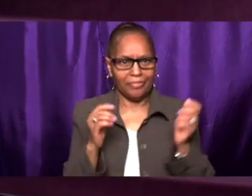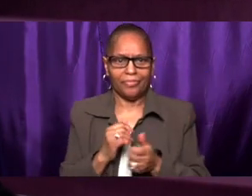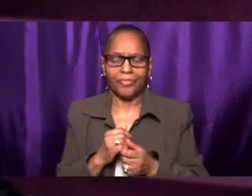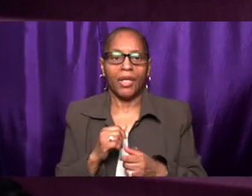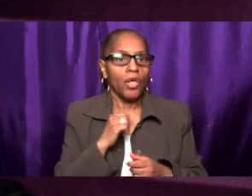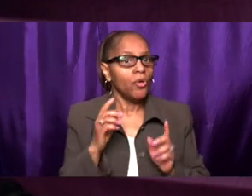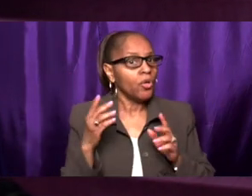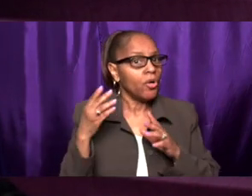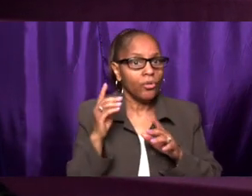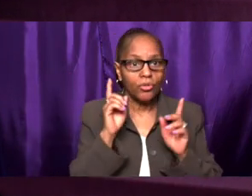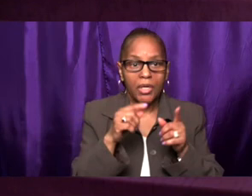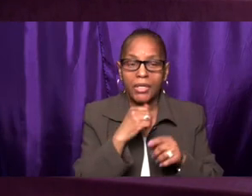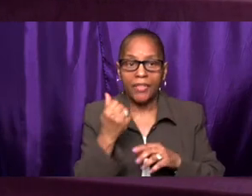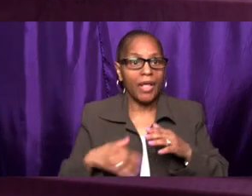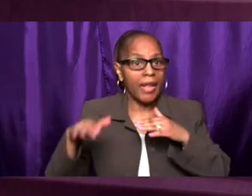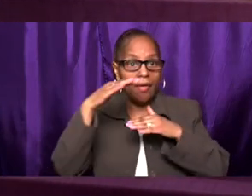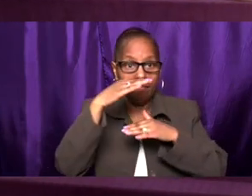You don't go to another level